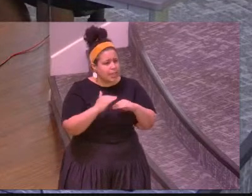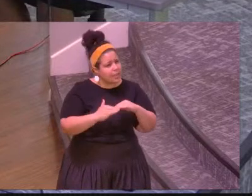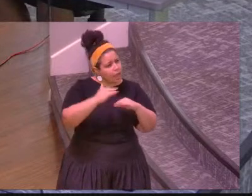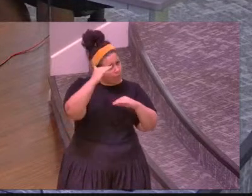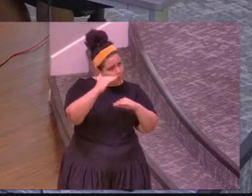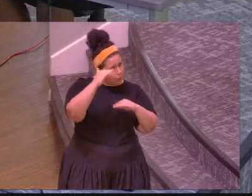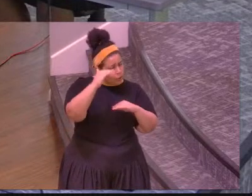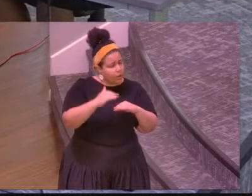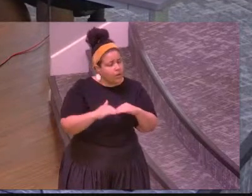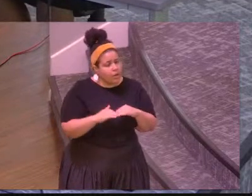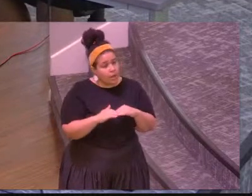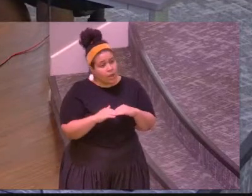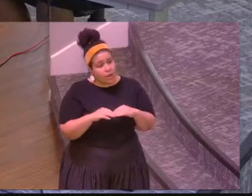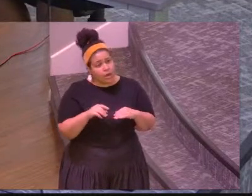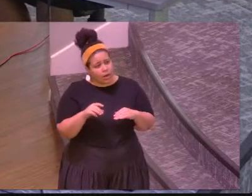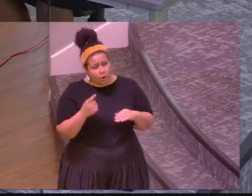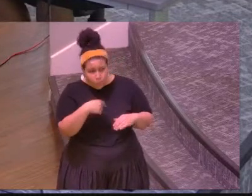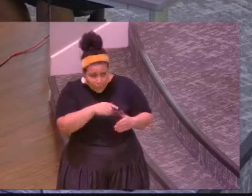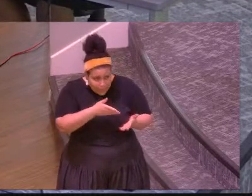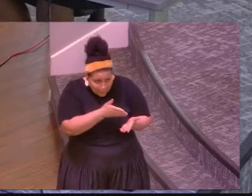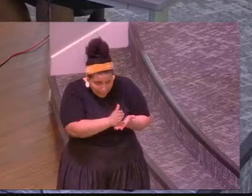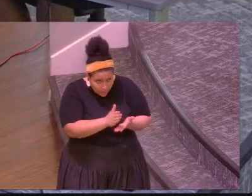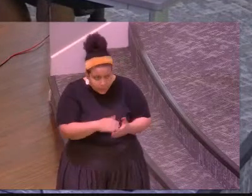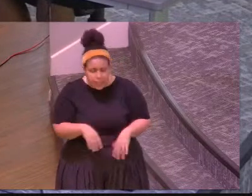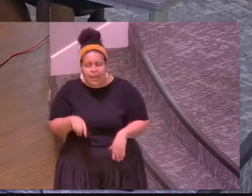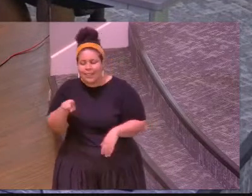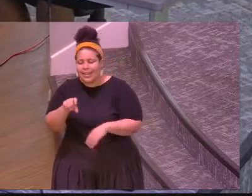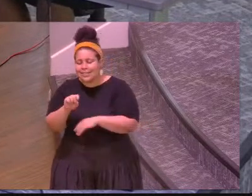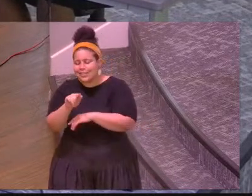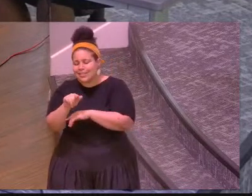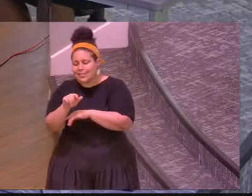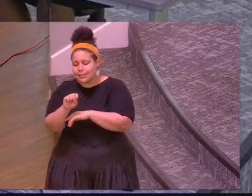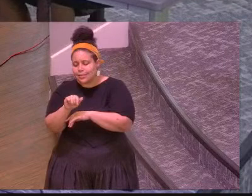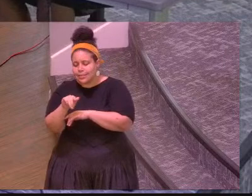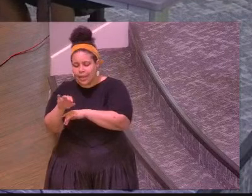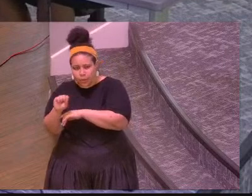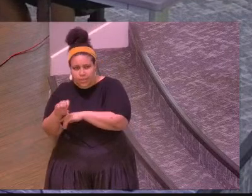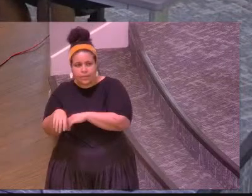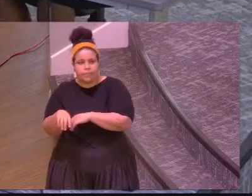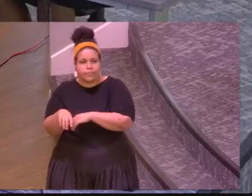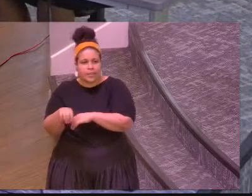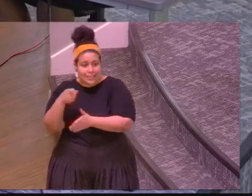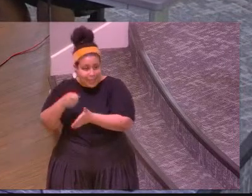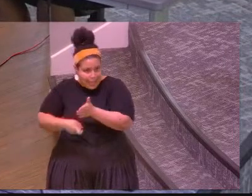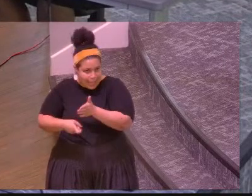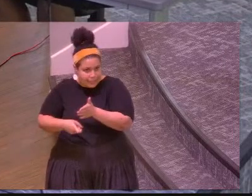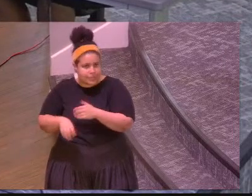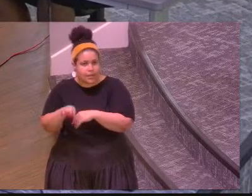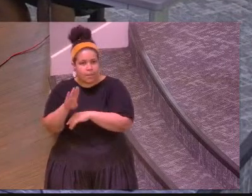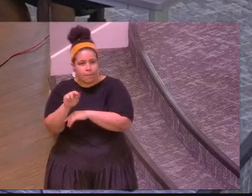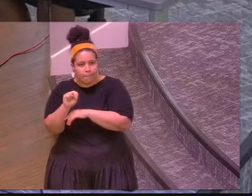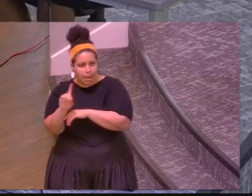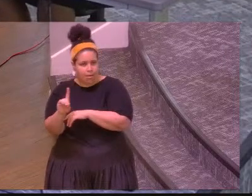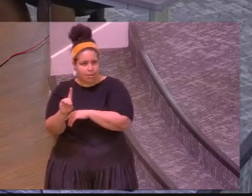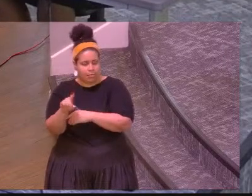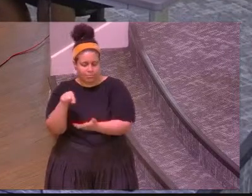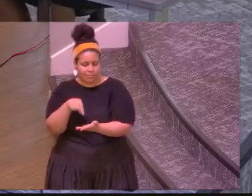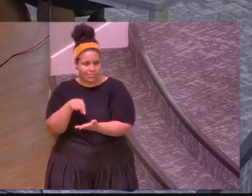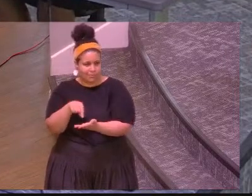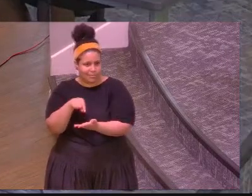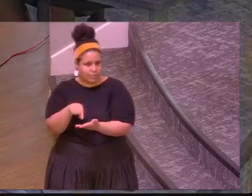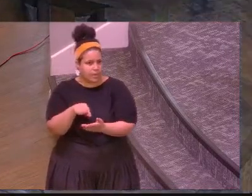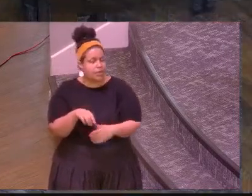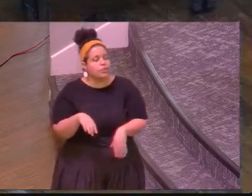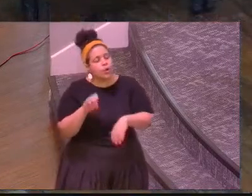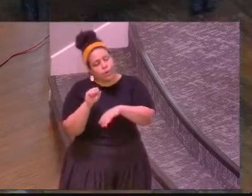we are allowed to raise That's based how on... much sales tax will be coming in. And so these are sales tax bonds. And so as sales tax